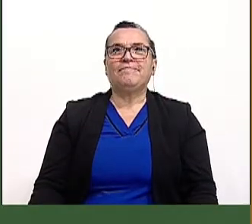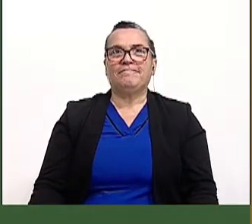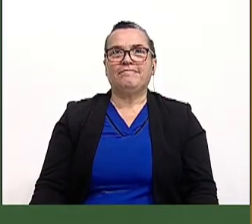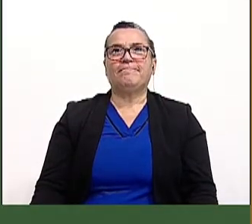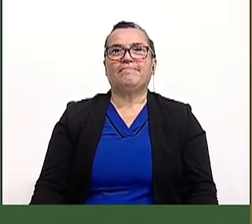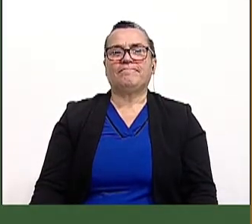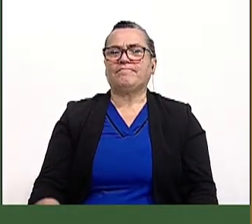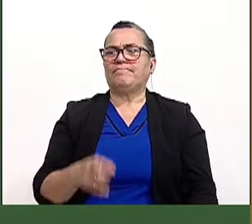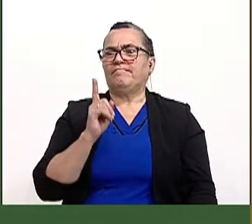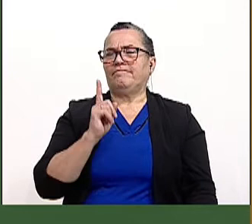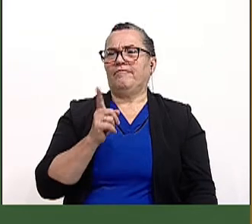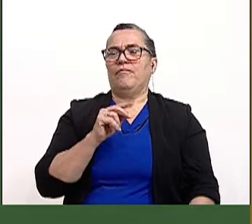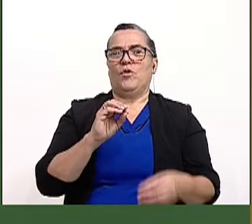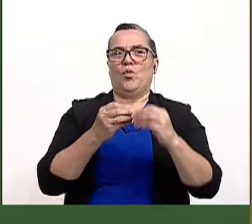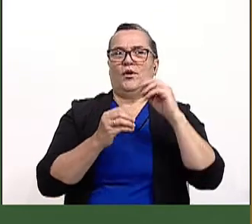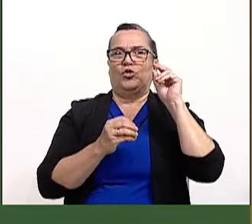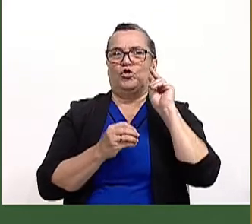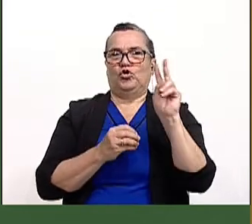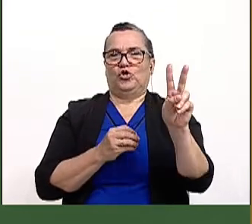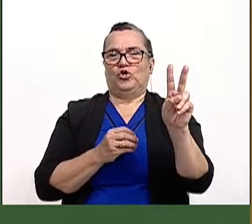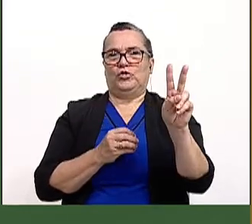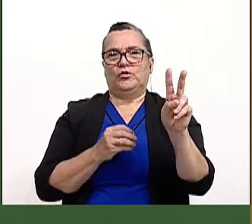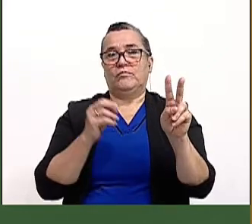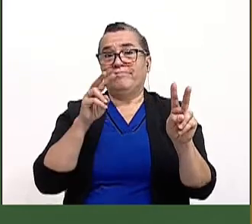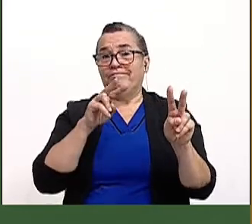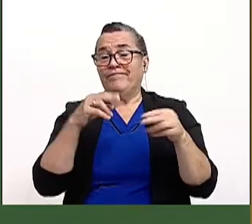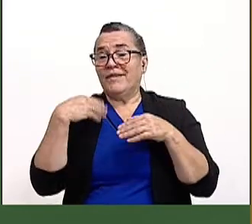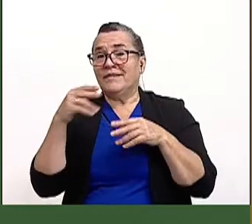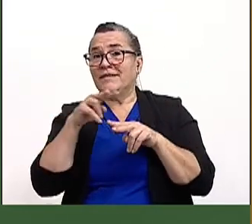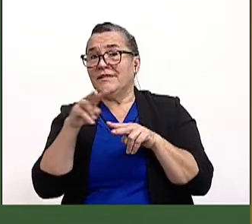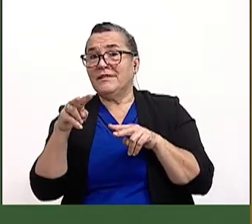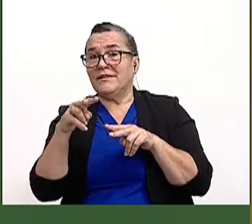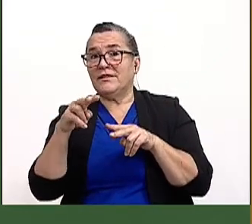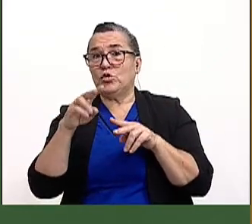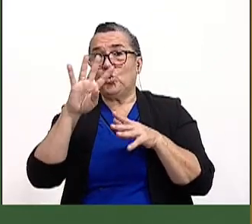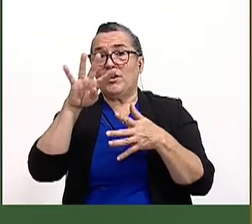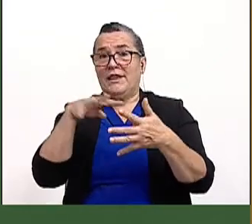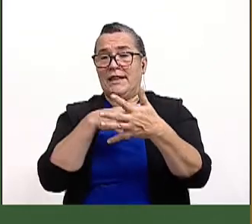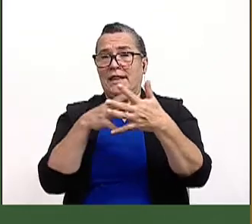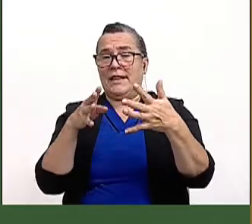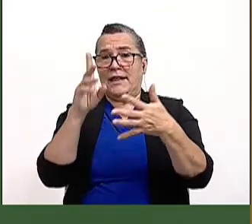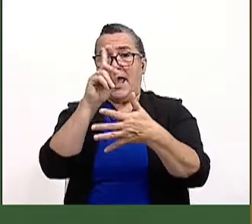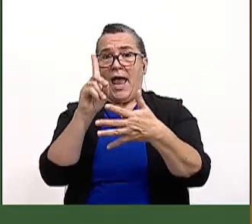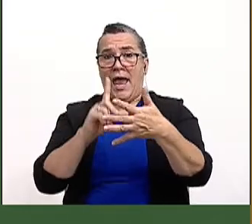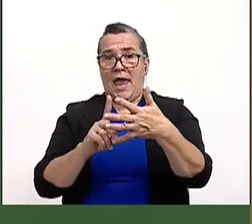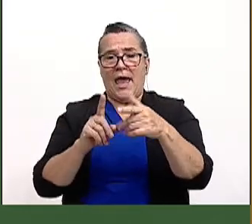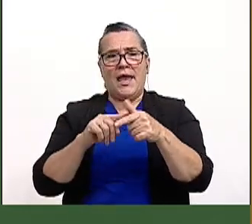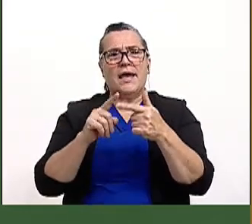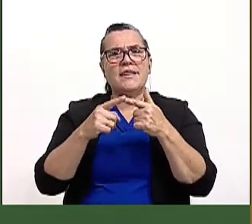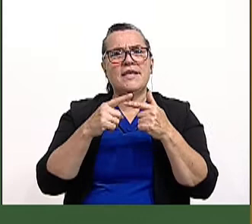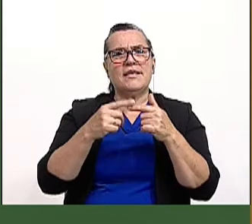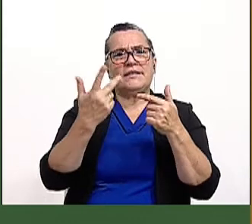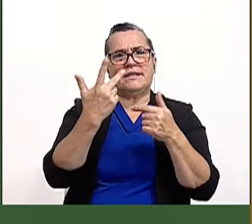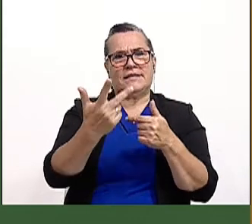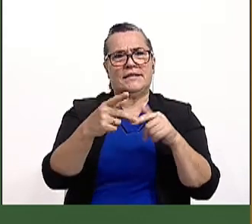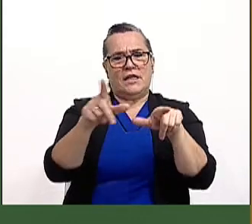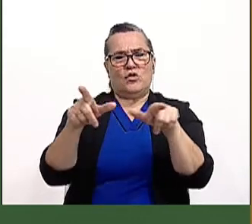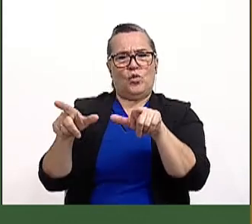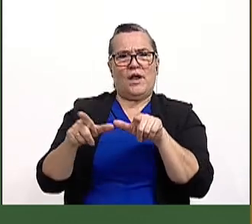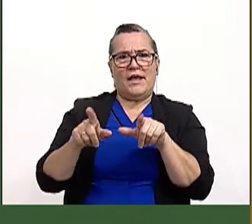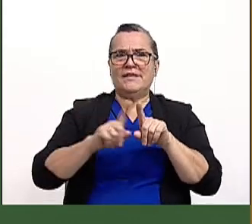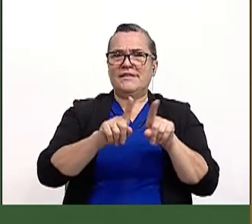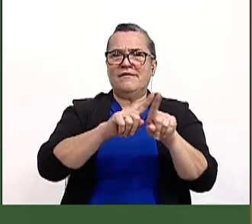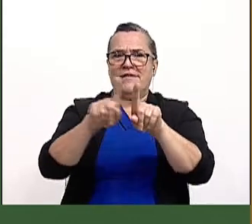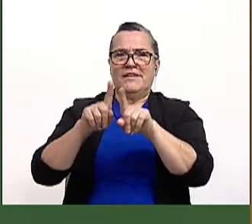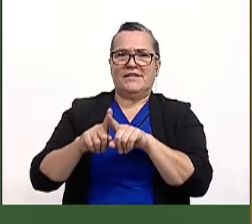Okay, task number 2. Look at the following diagram. It indicates the 3 different places Claire